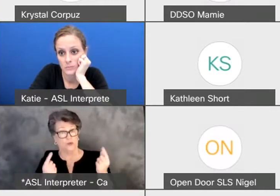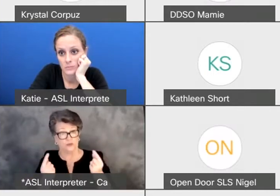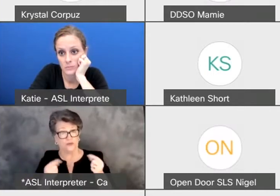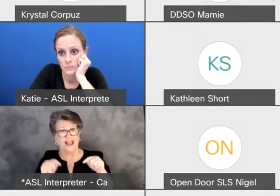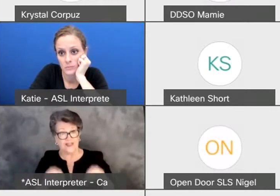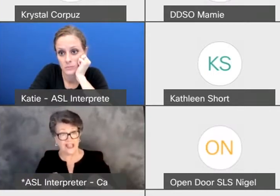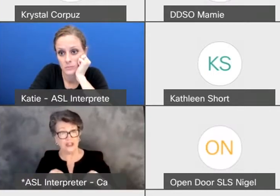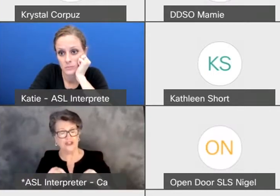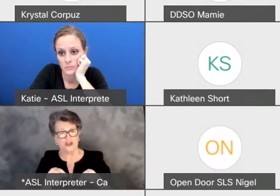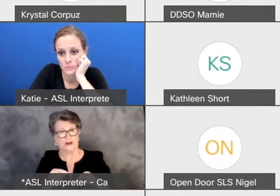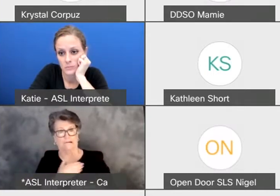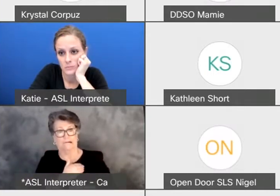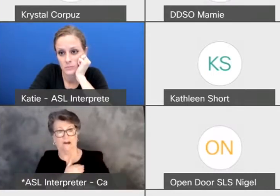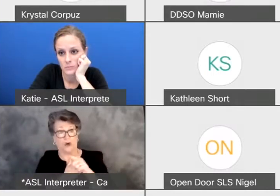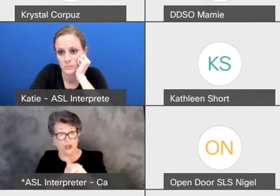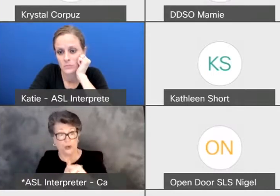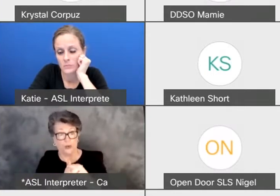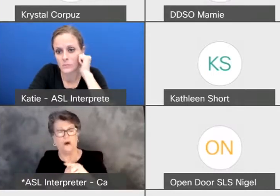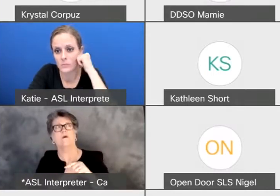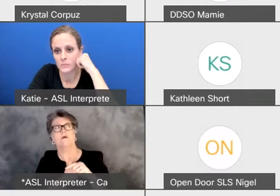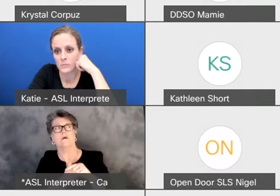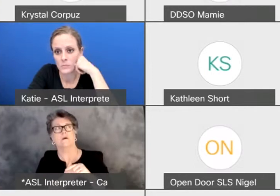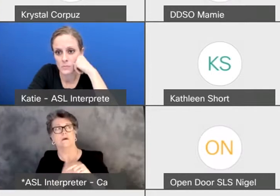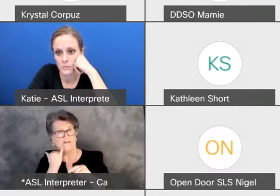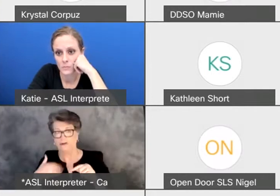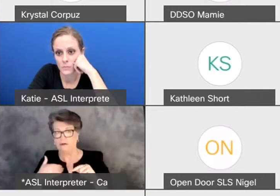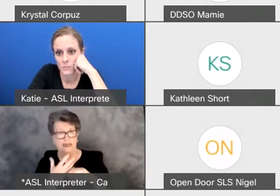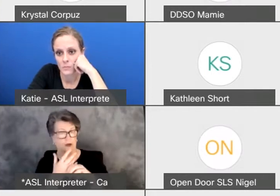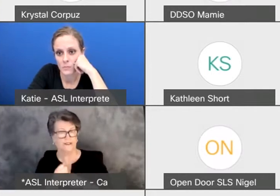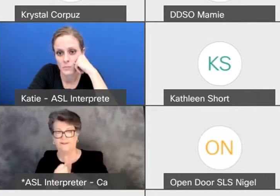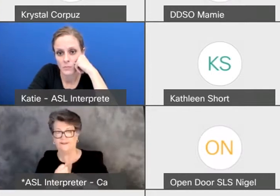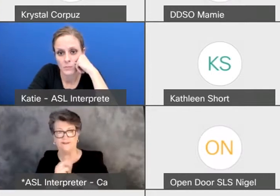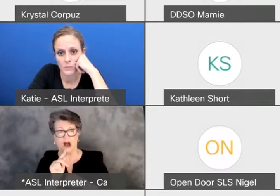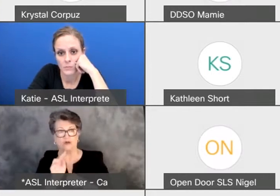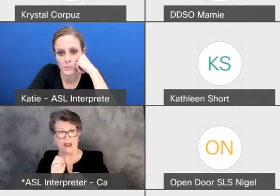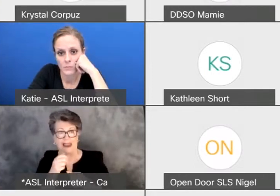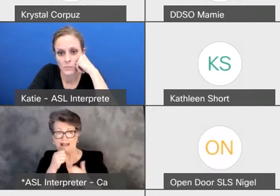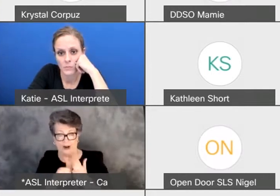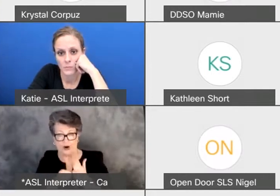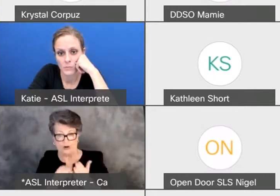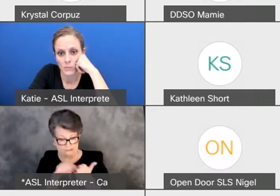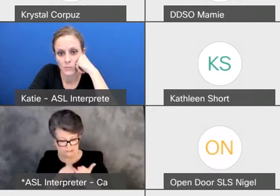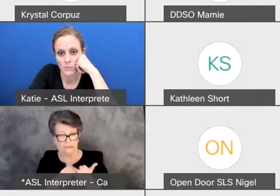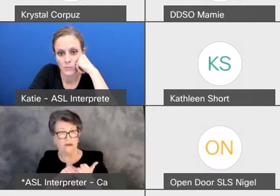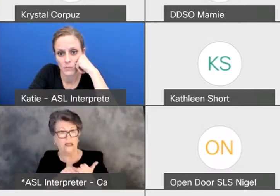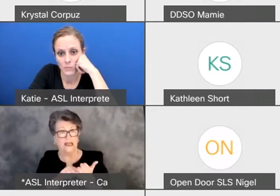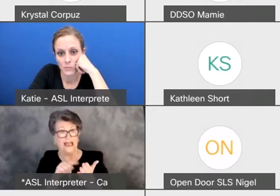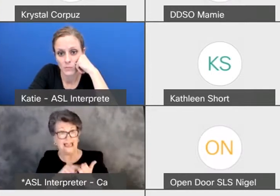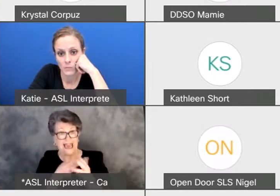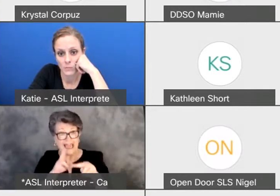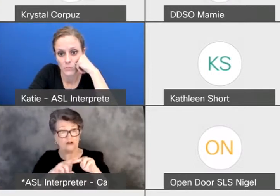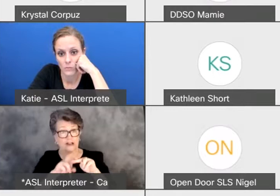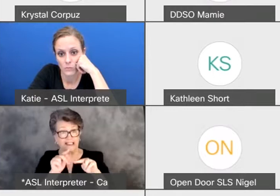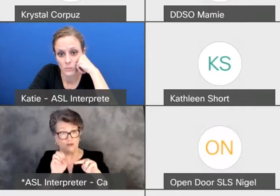you if you did not get a rate letter indicating a rate increase, and now